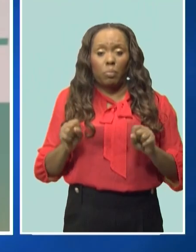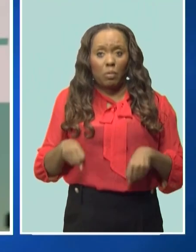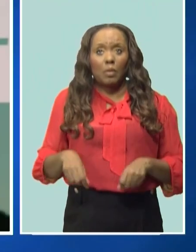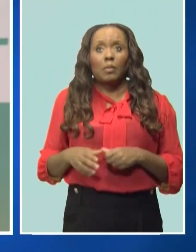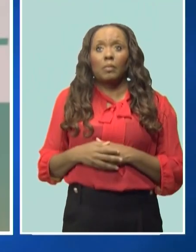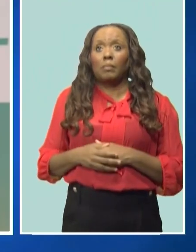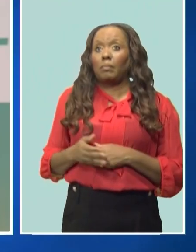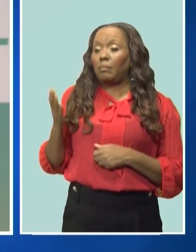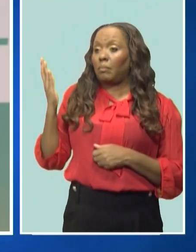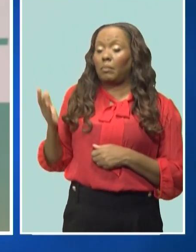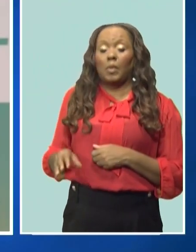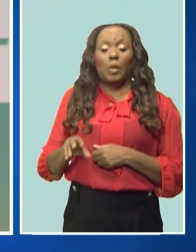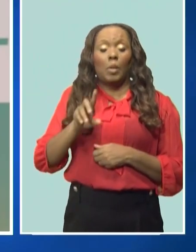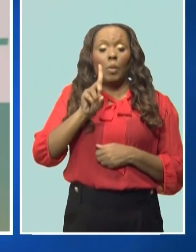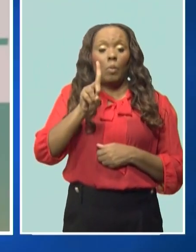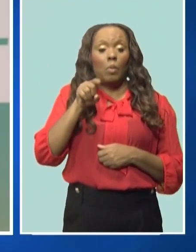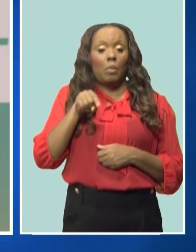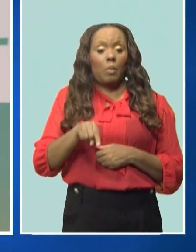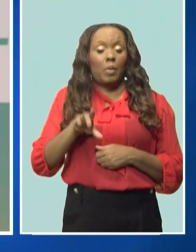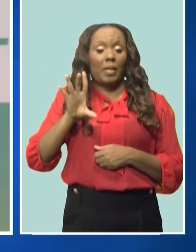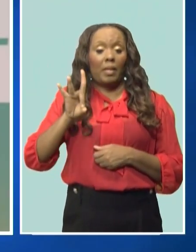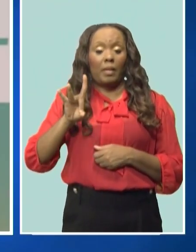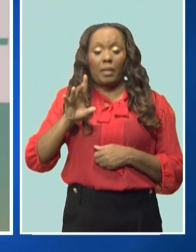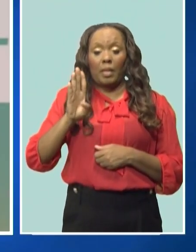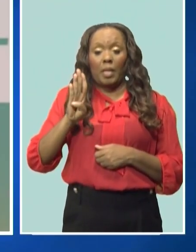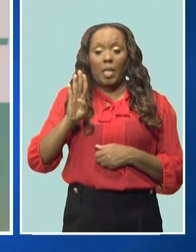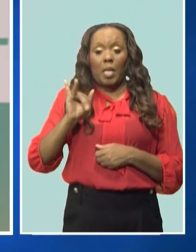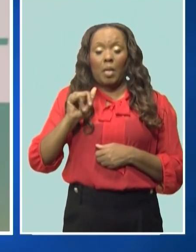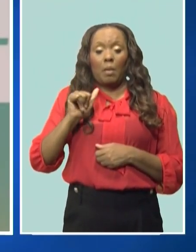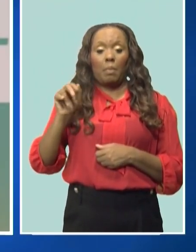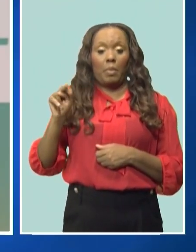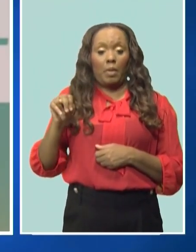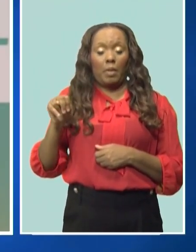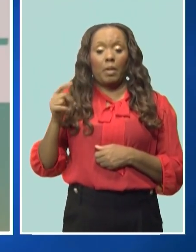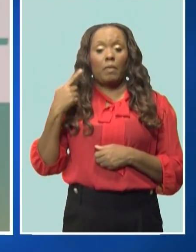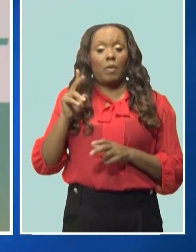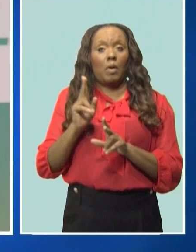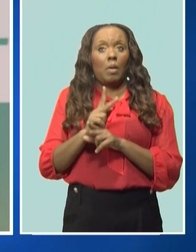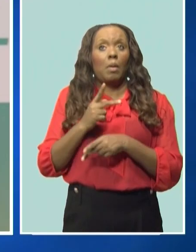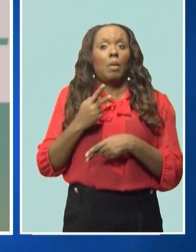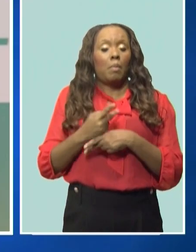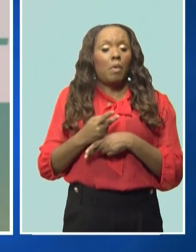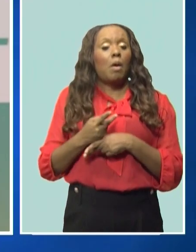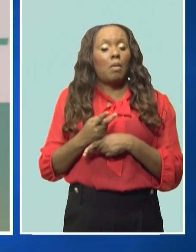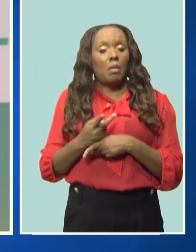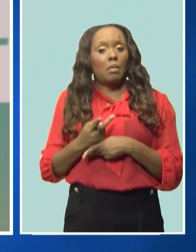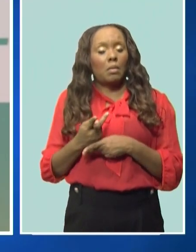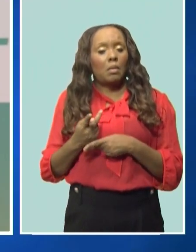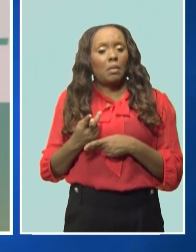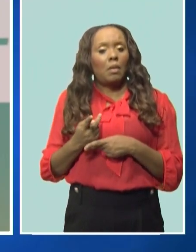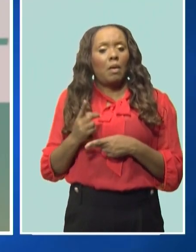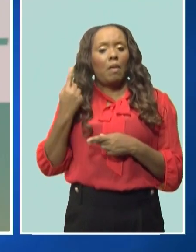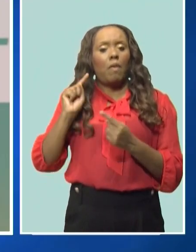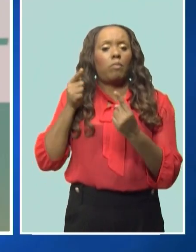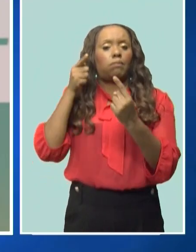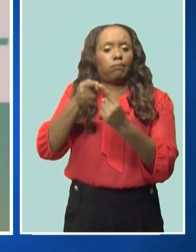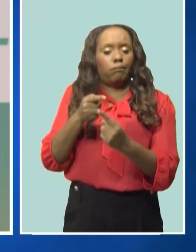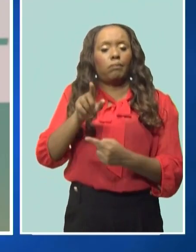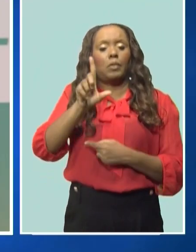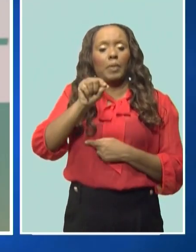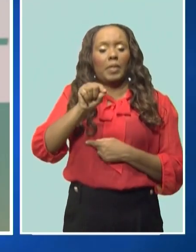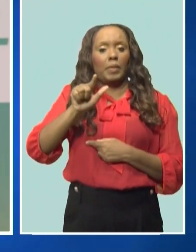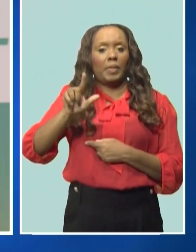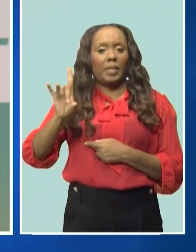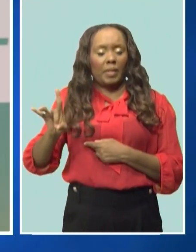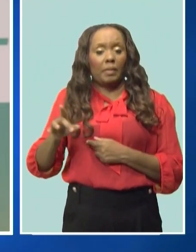$1.8 billion for goods and services annually by 2028, to be exact. But we have a long road ahead of us if